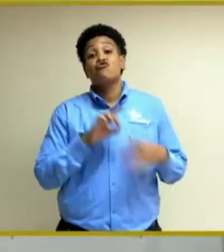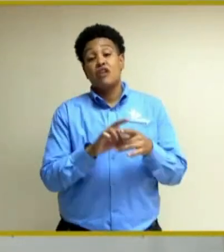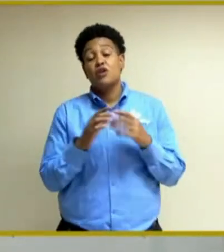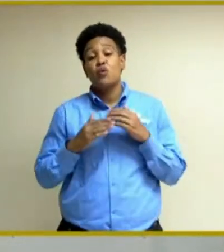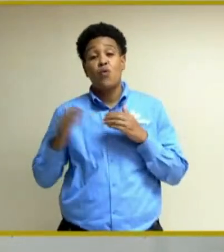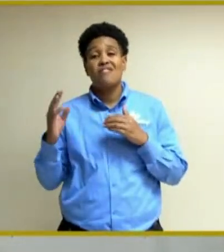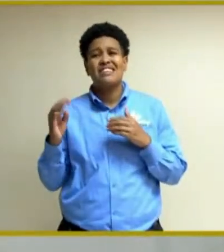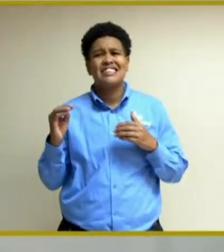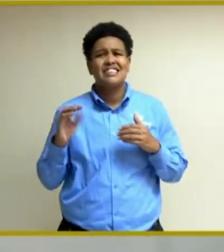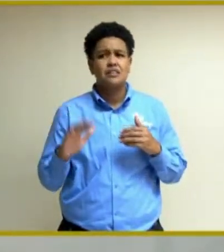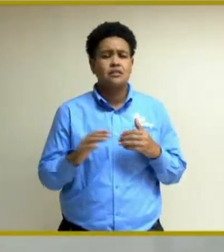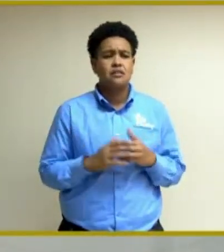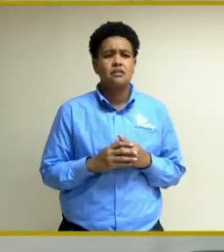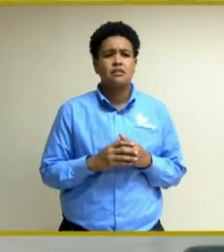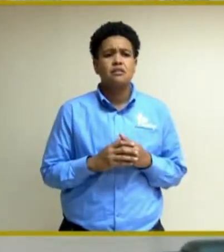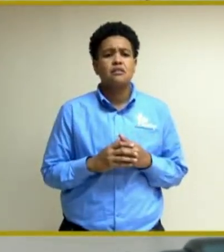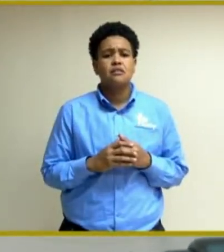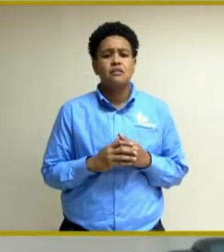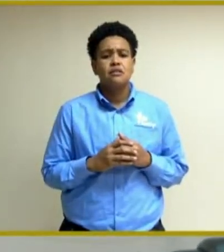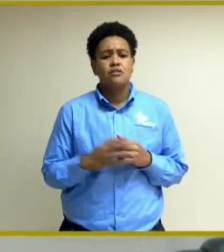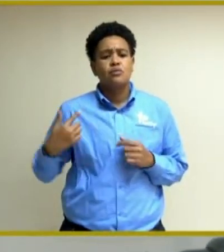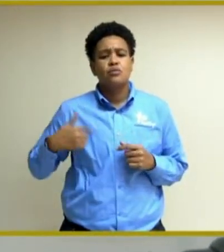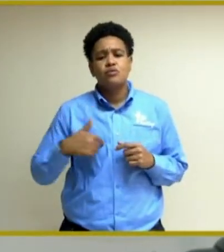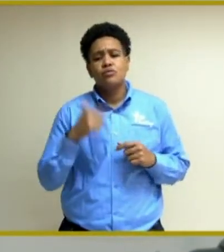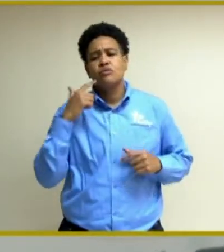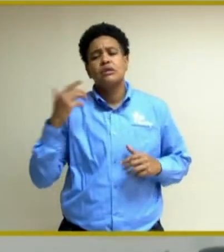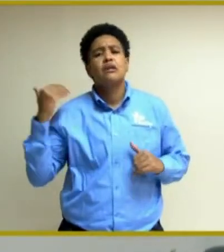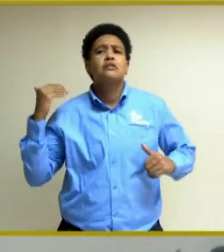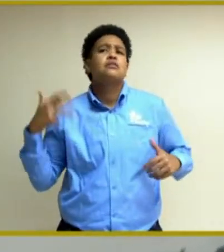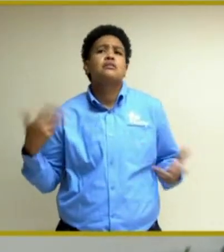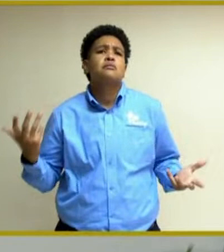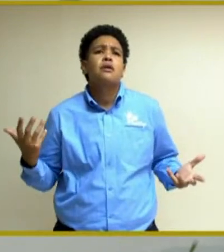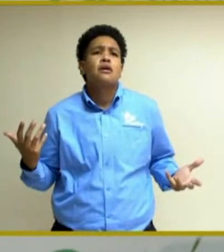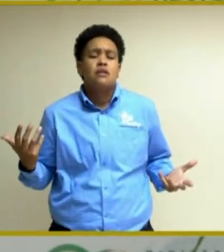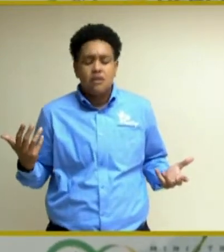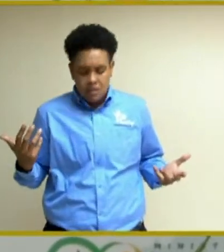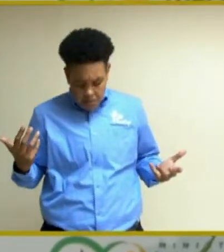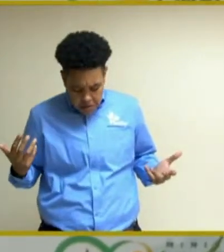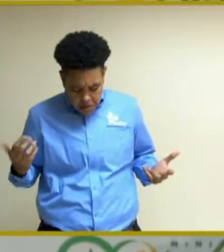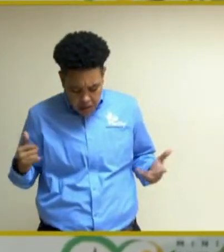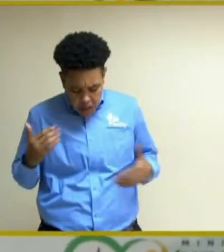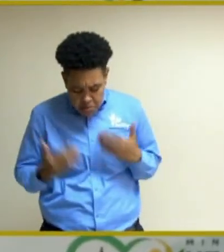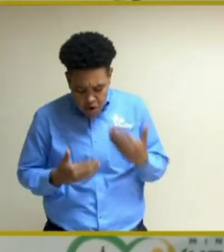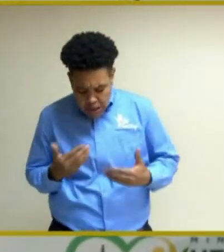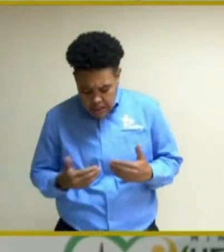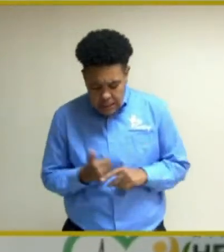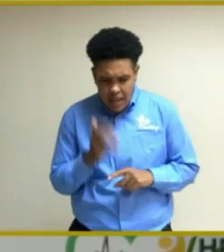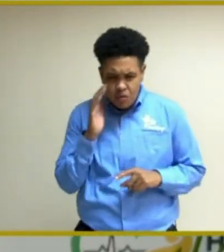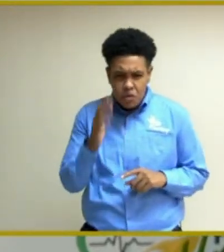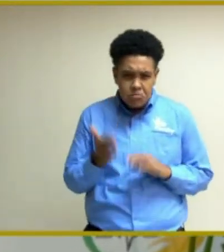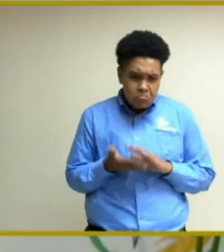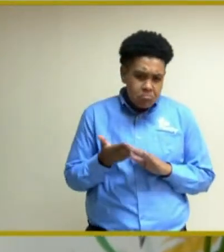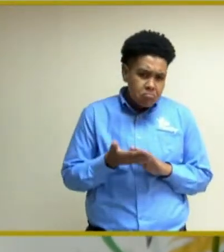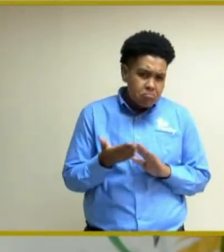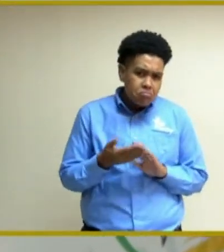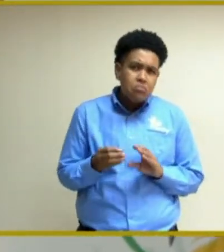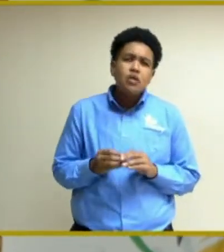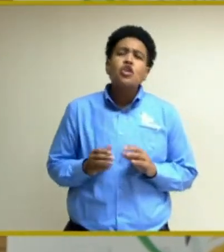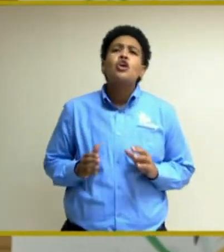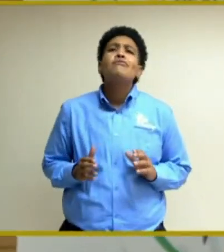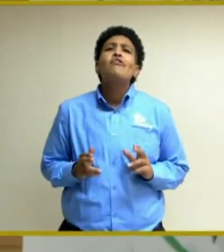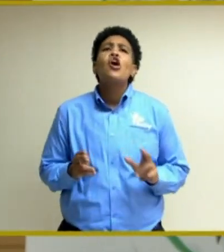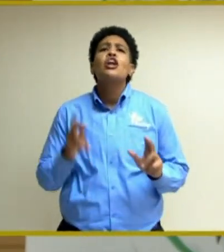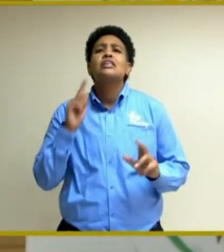60s, we anticipate that that process will get underway in earnest